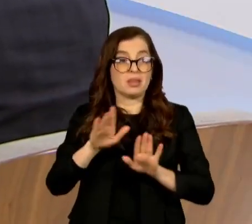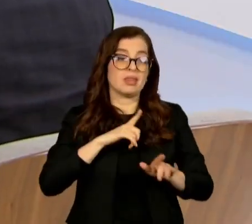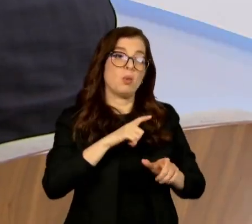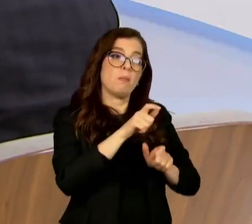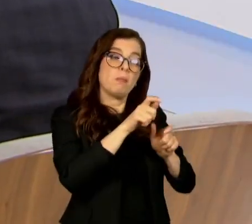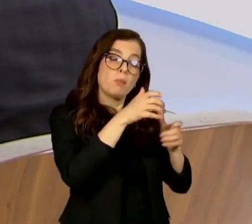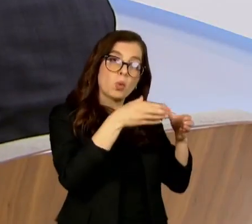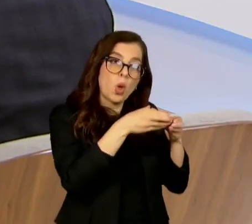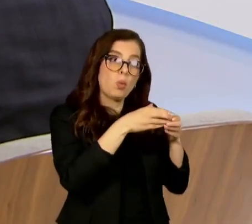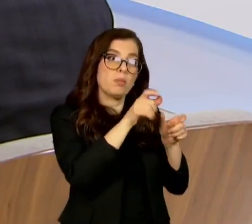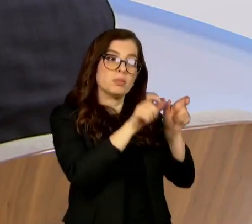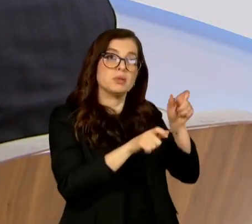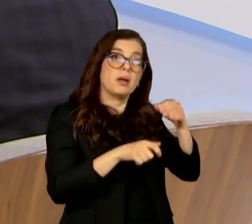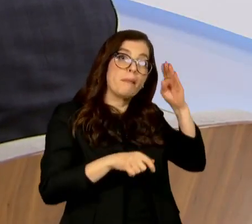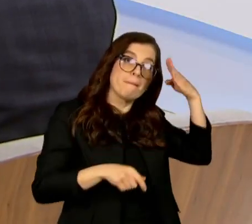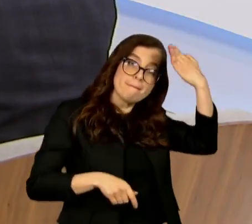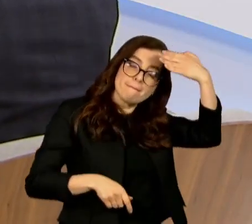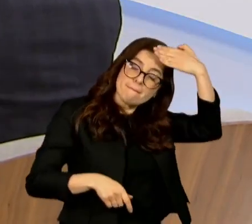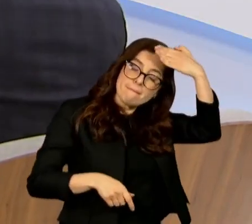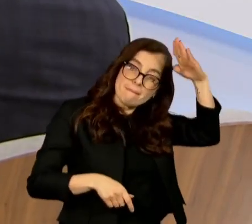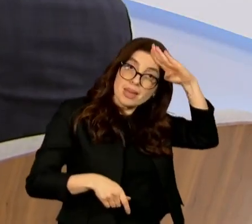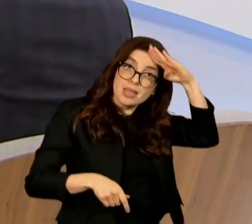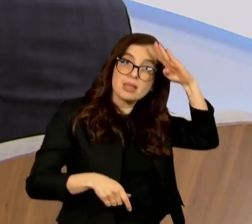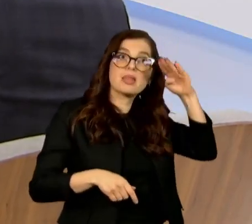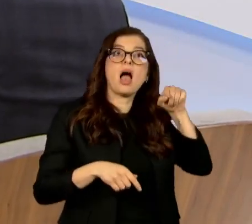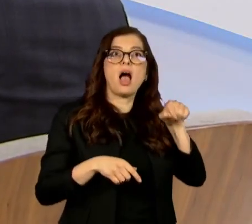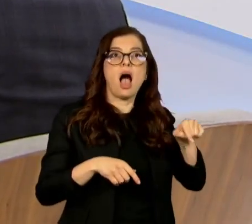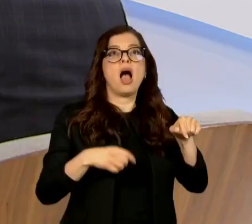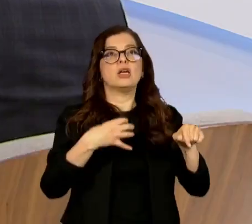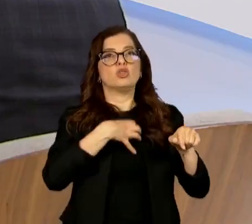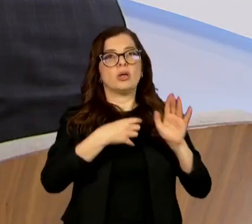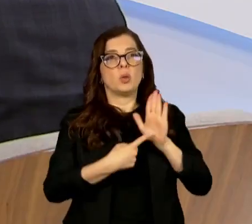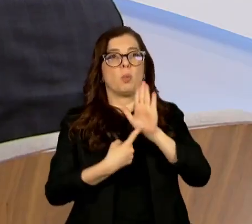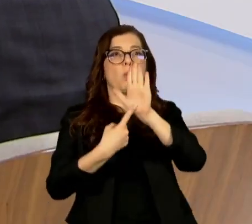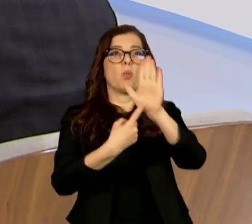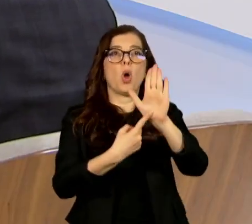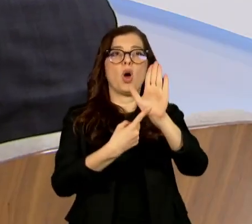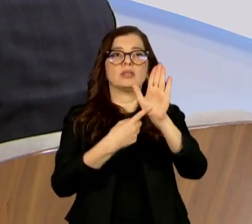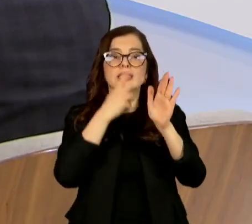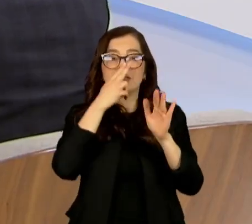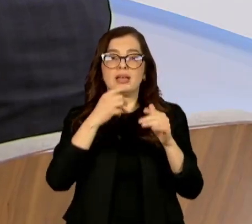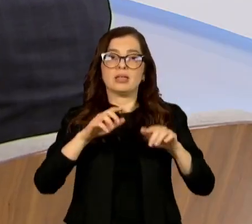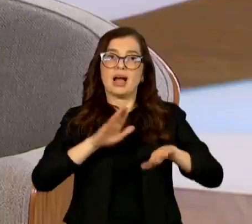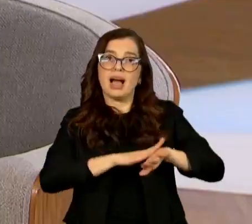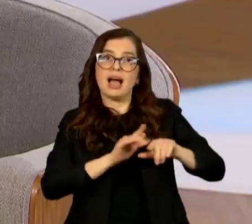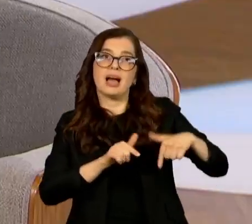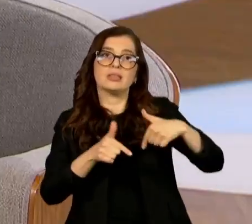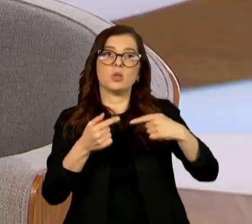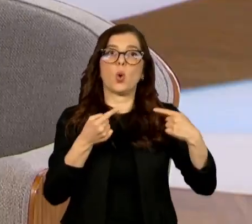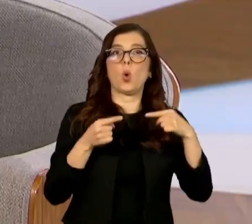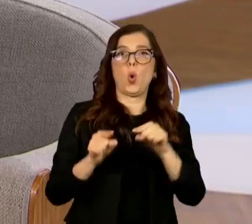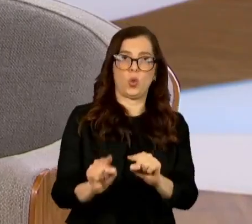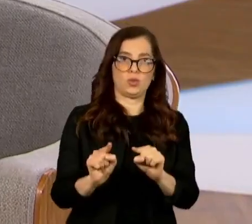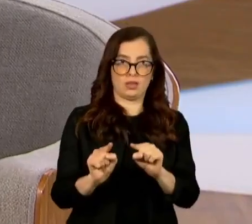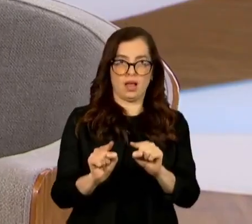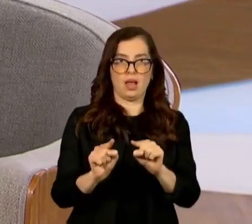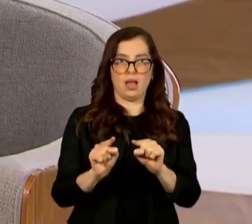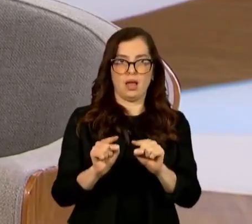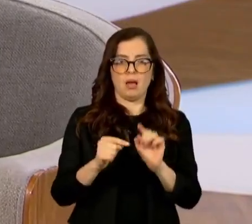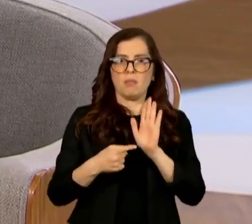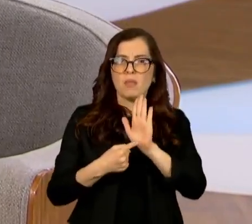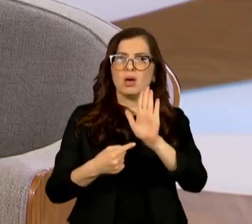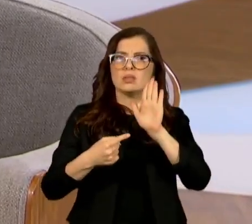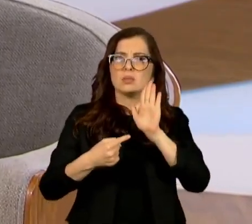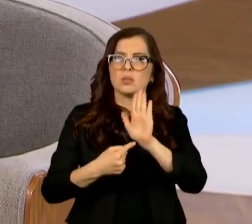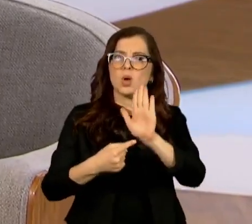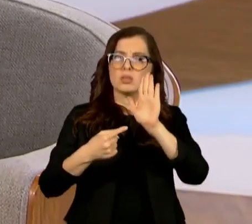power, weaponizes the state in ways that tilt the playing field against the opposition. And that's what we're seeing day after day after